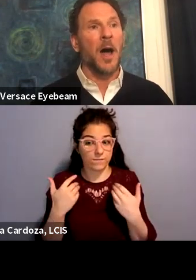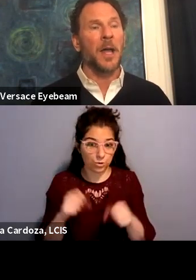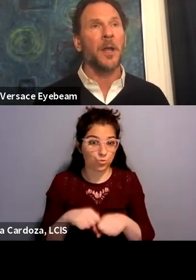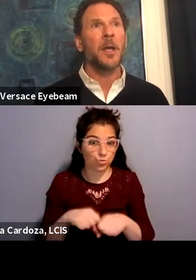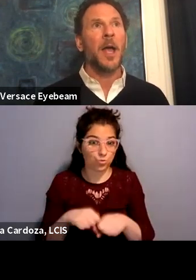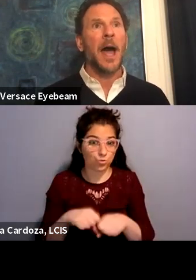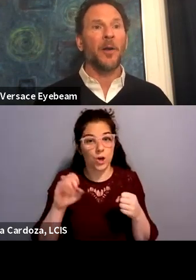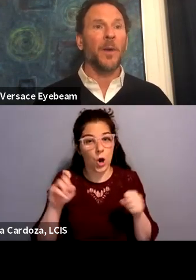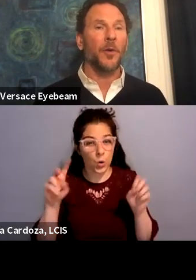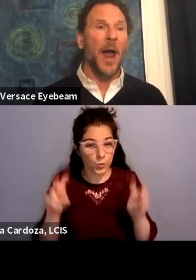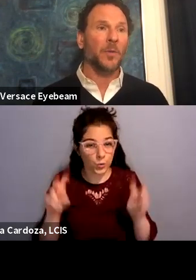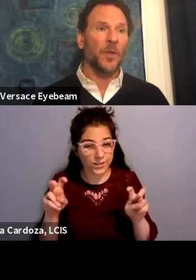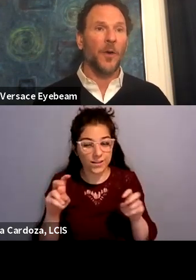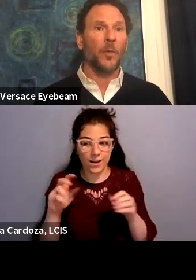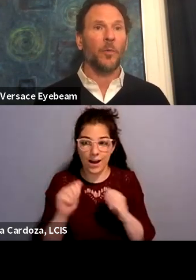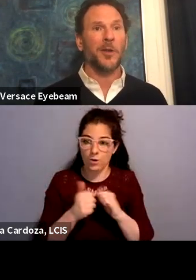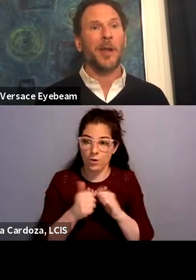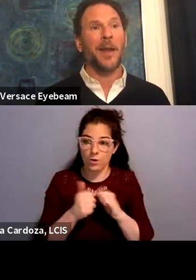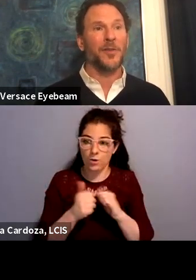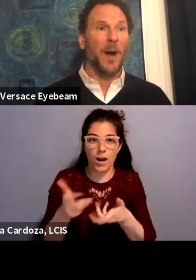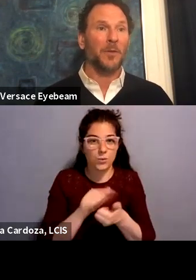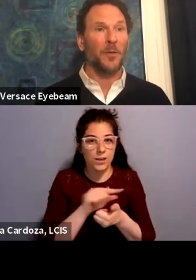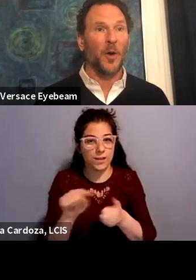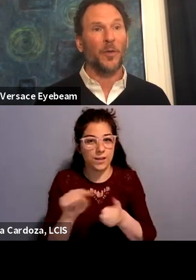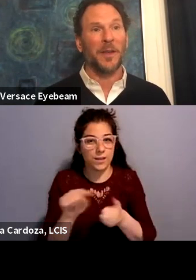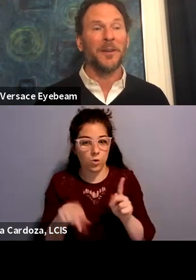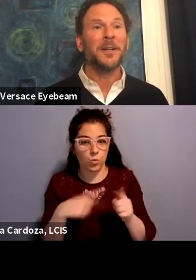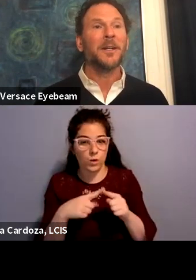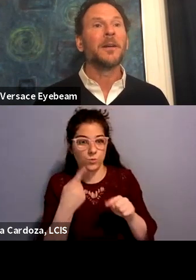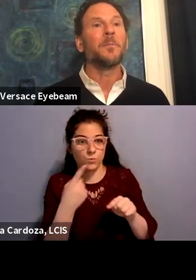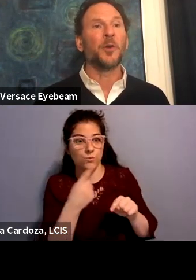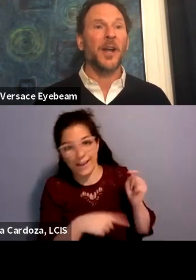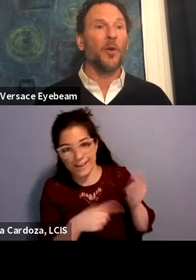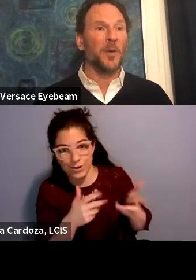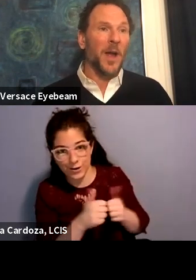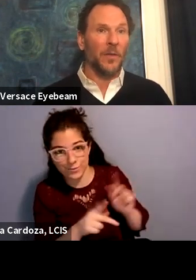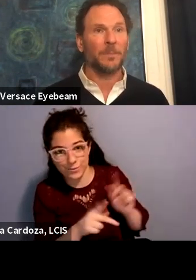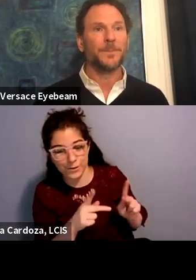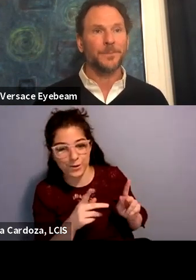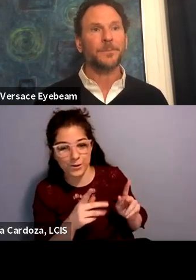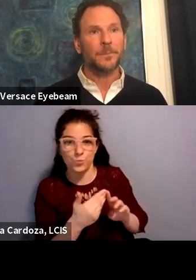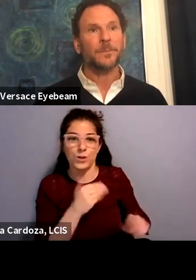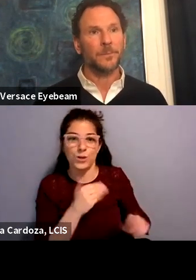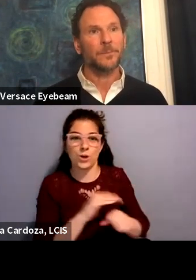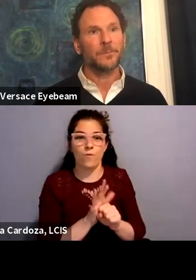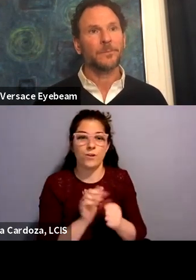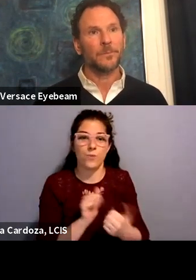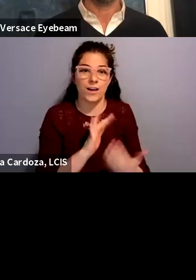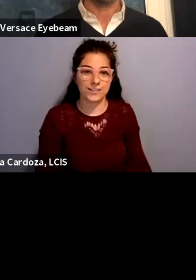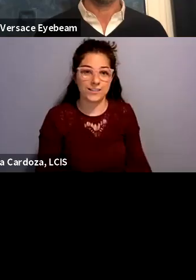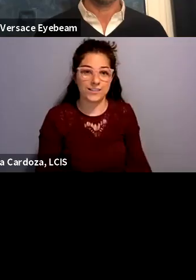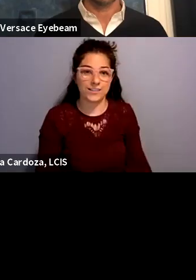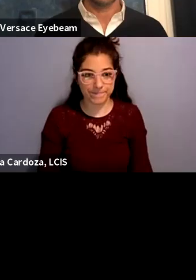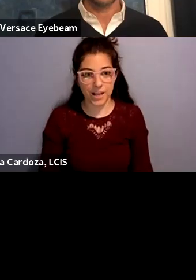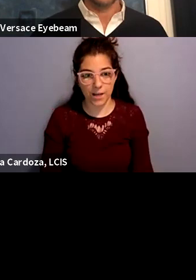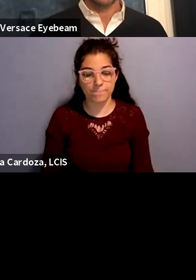will, on how to interact with folks when you can interact with folks in pre-COVID ways.